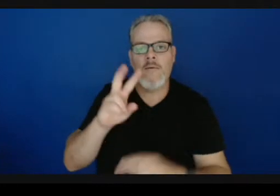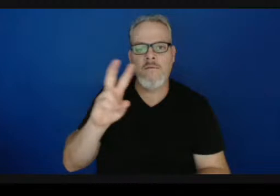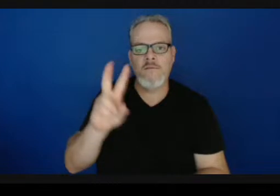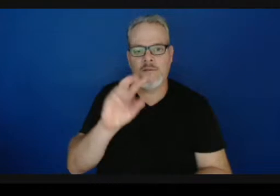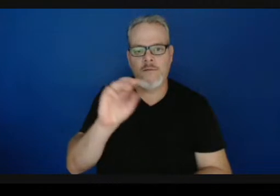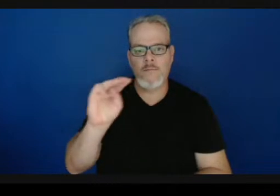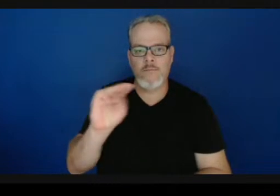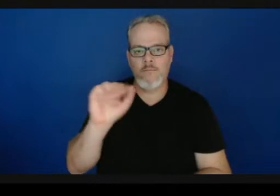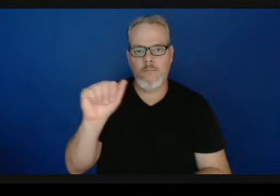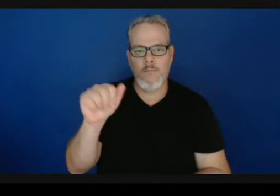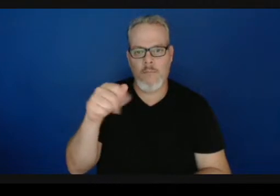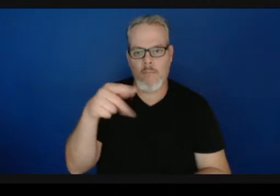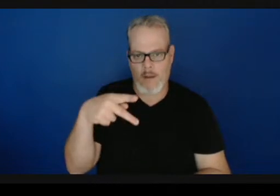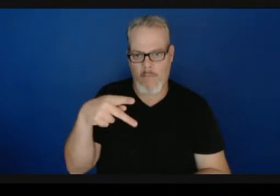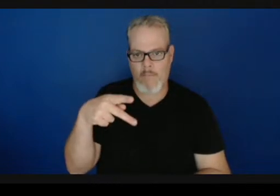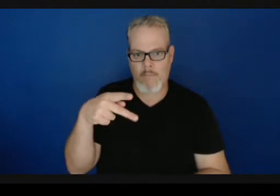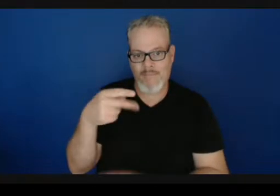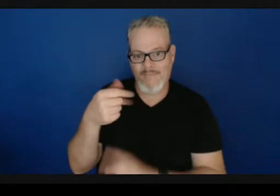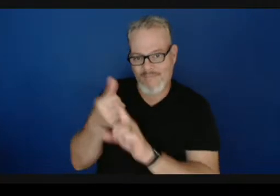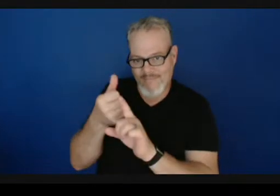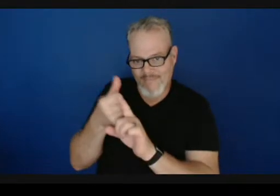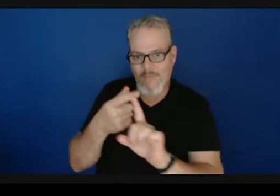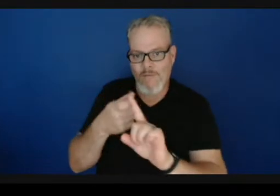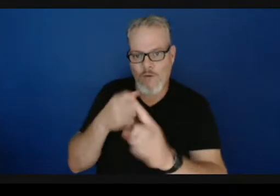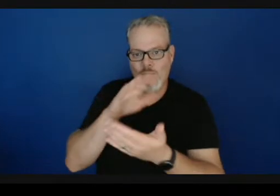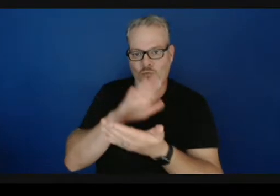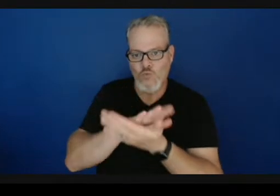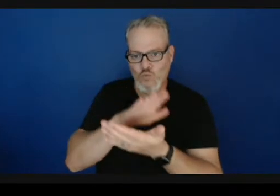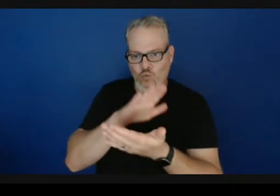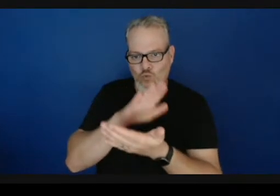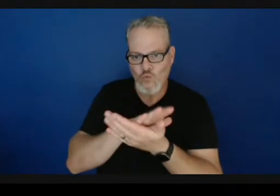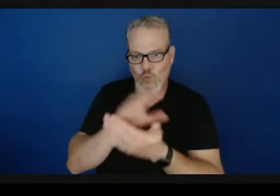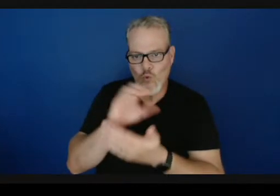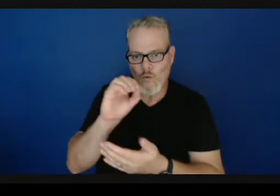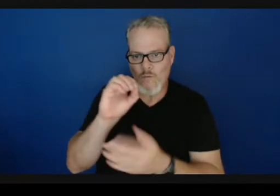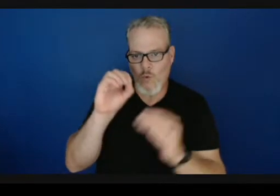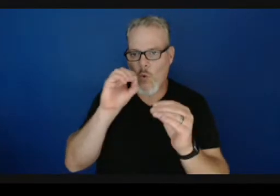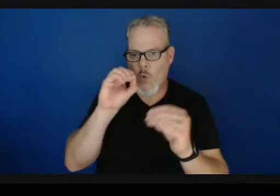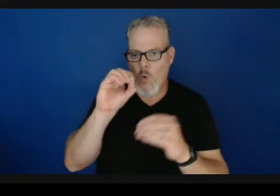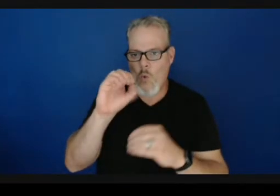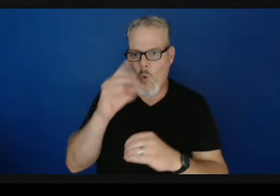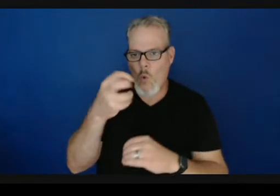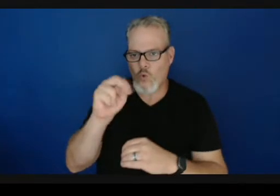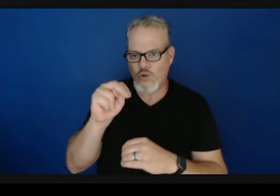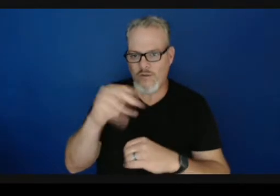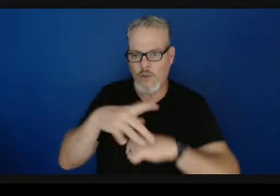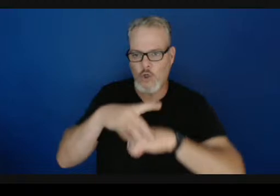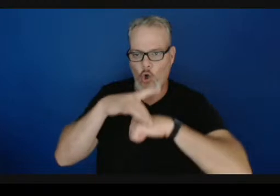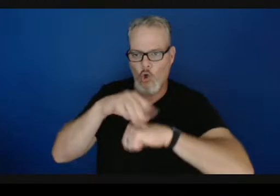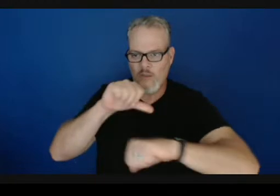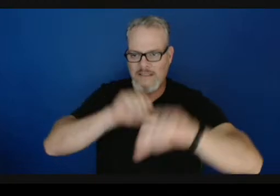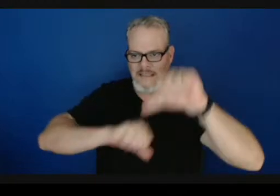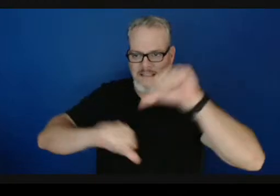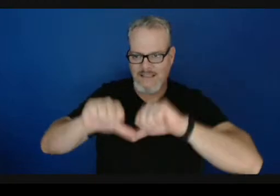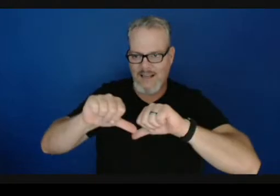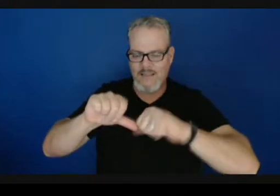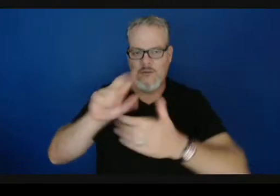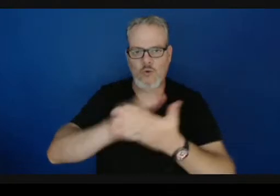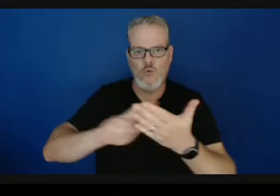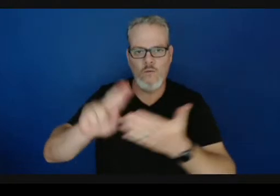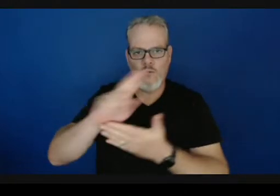Project, VMAP, from the School of Ocean and Earth Science at the University of Hawaii Manoa.